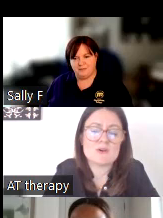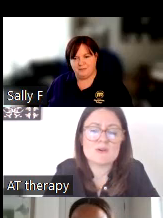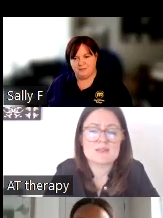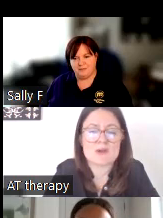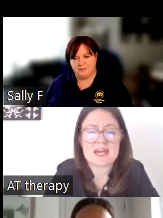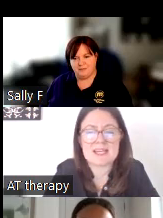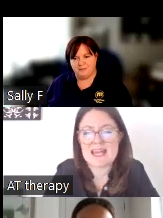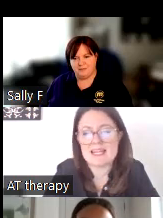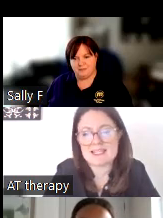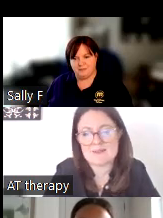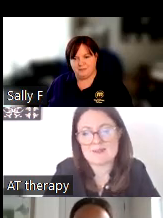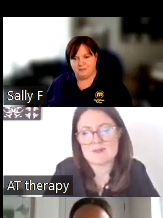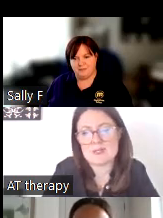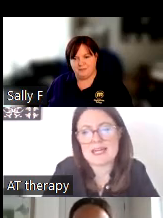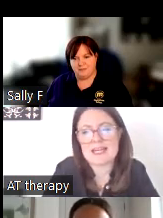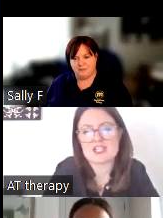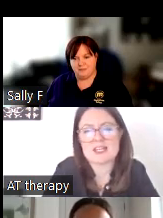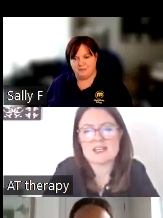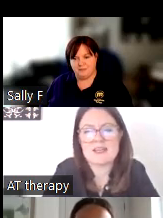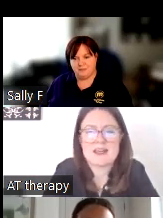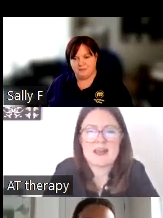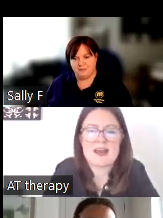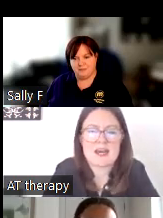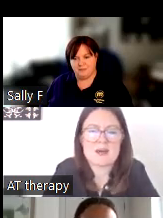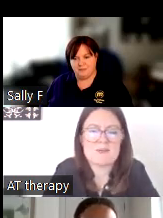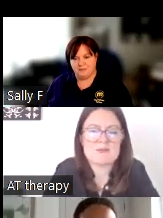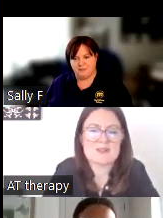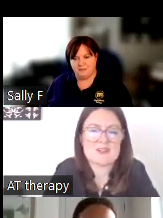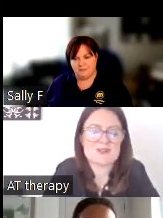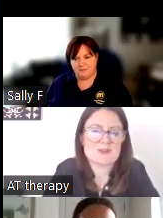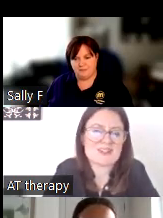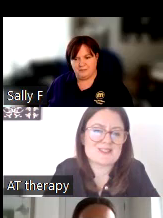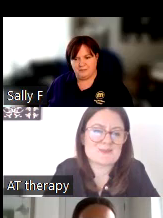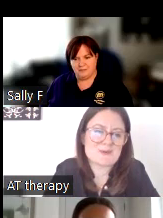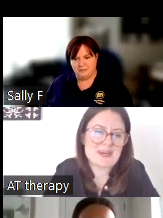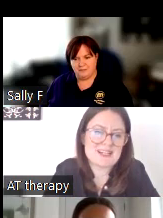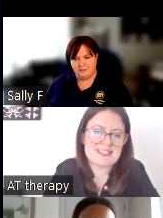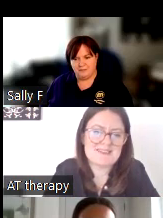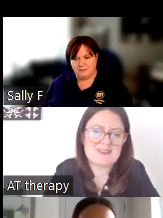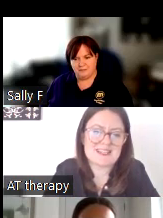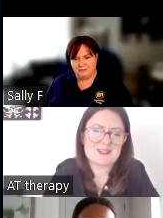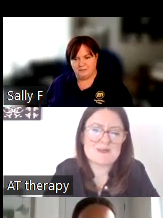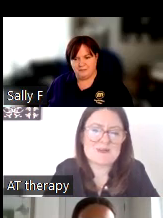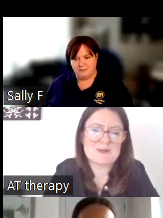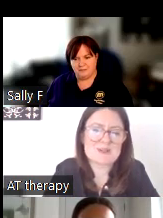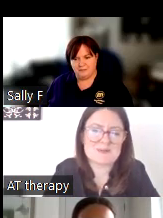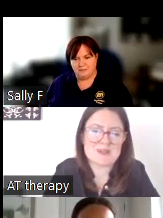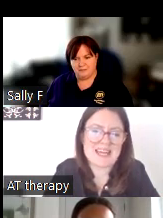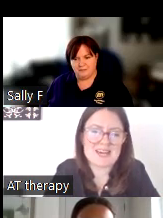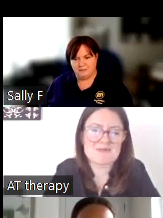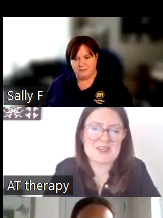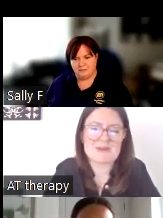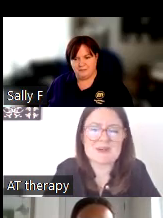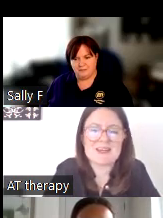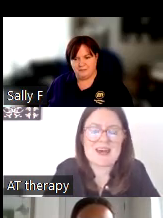encouragement, always praise any attempts of communication to ensure that someone remains feeling comfortable to